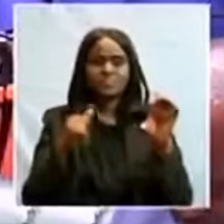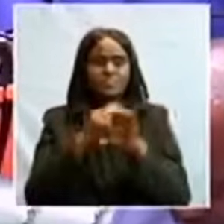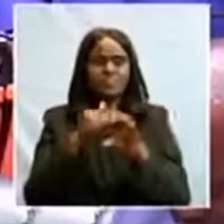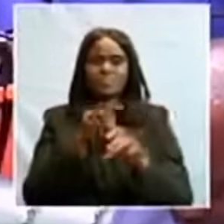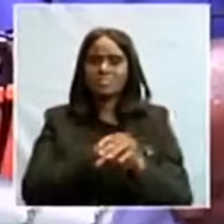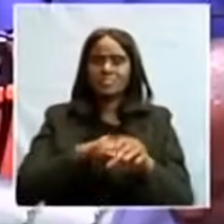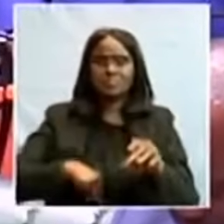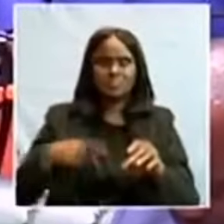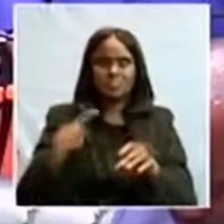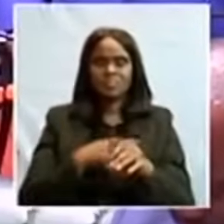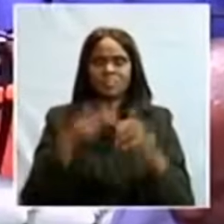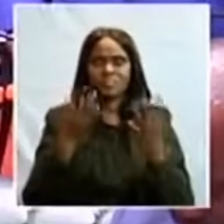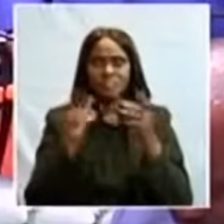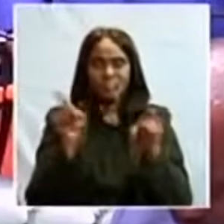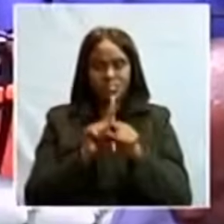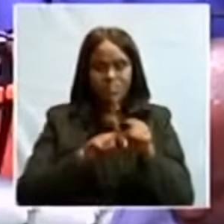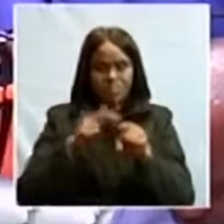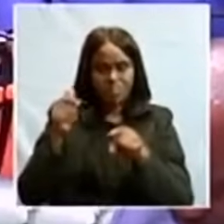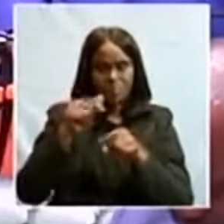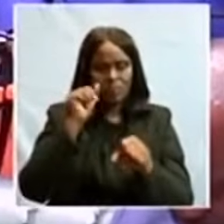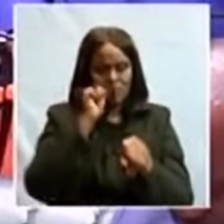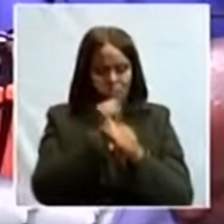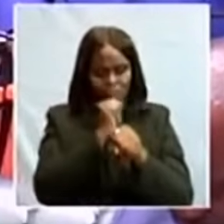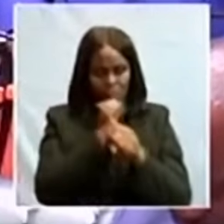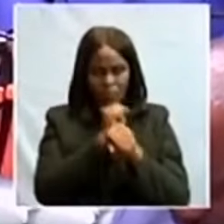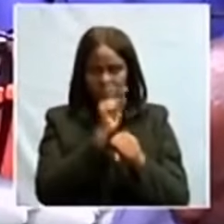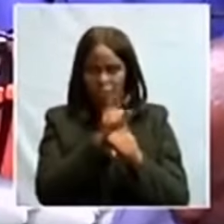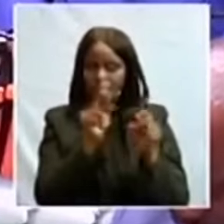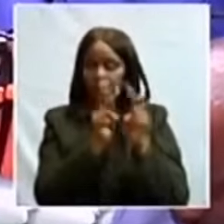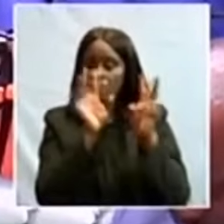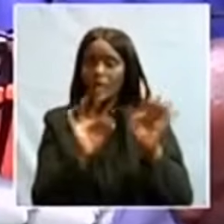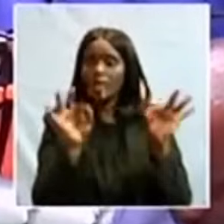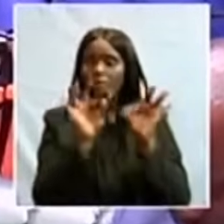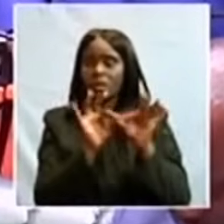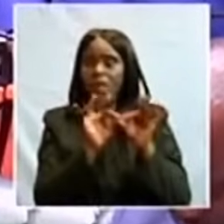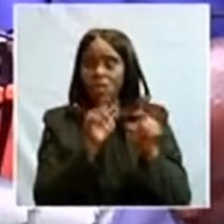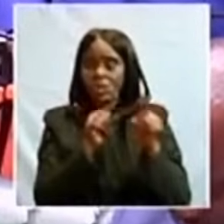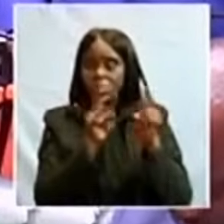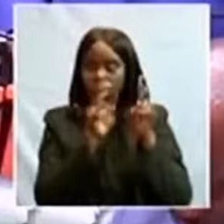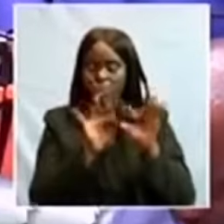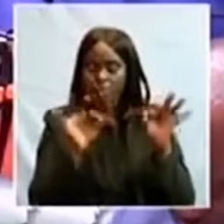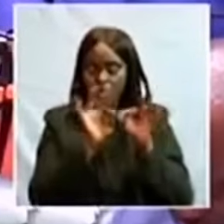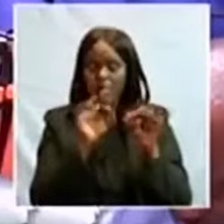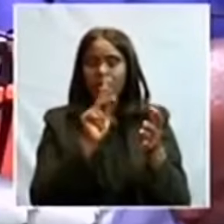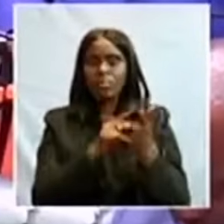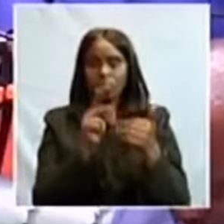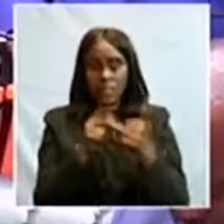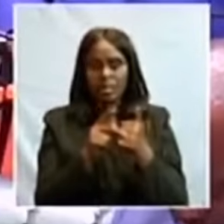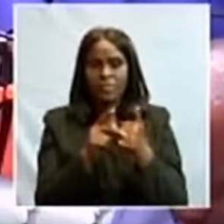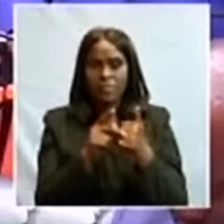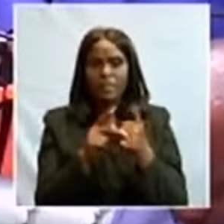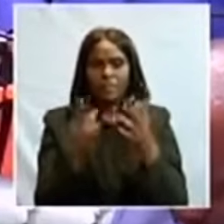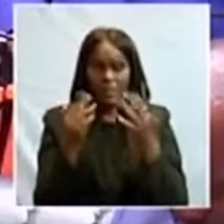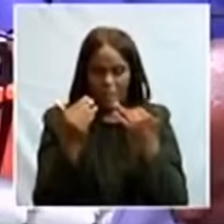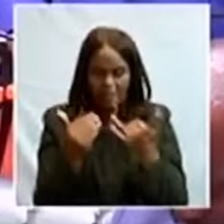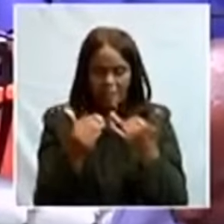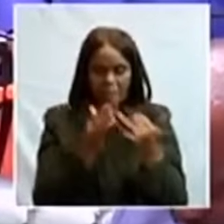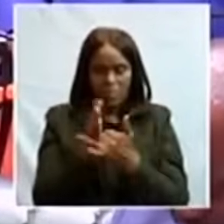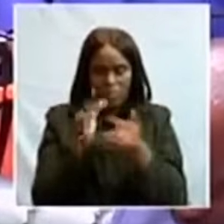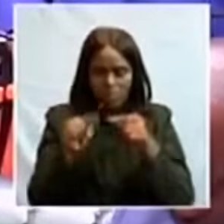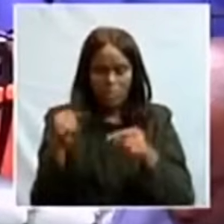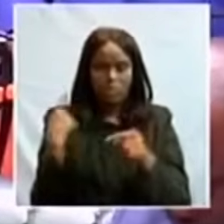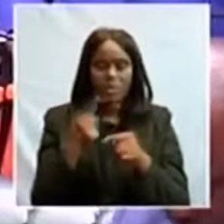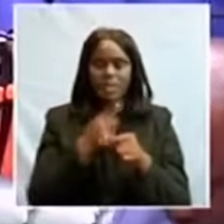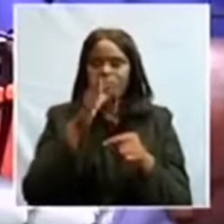of parliament as they execute this important program. Now, through this House,